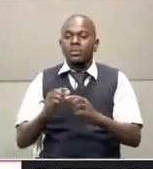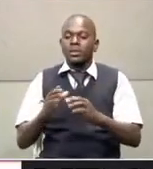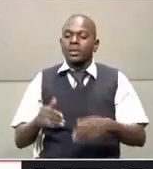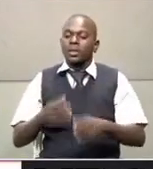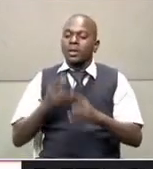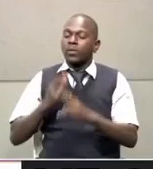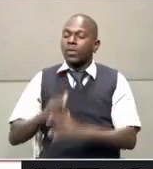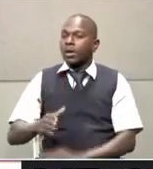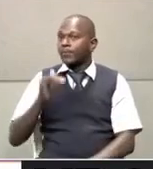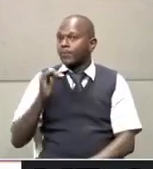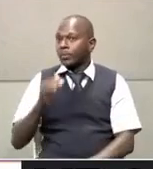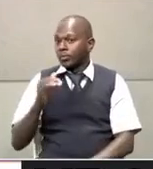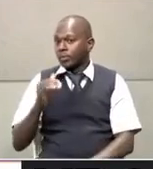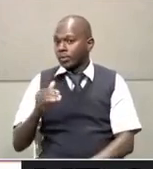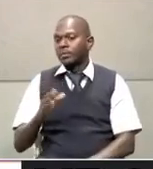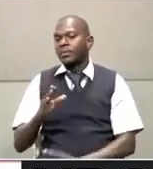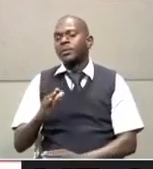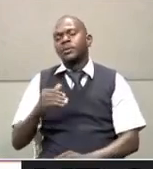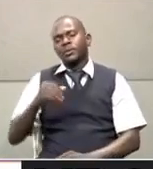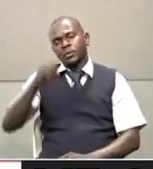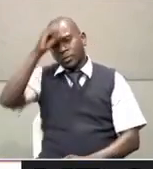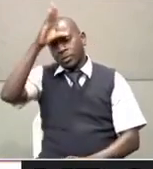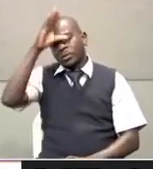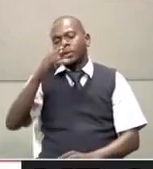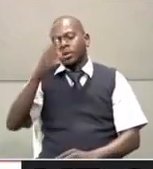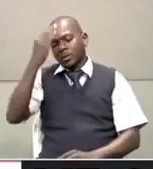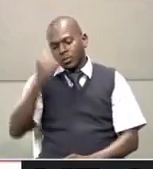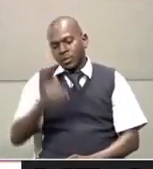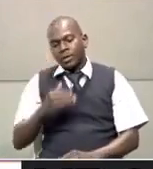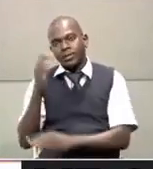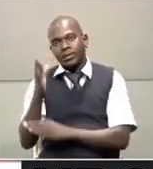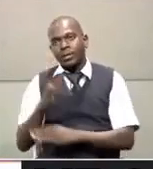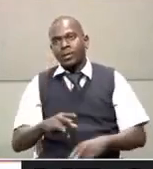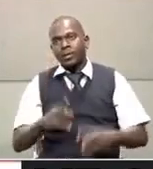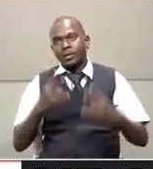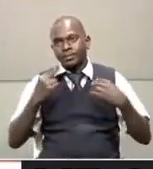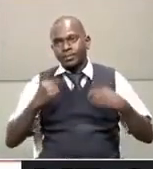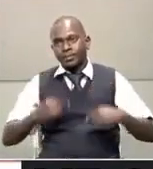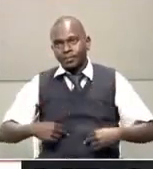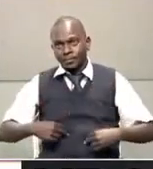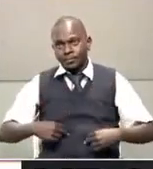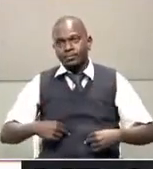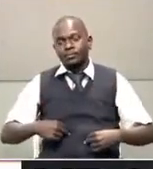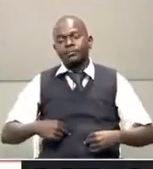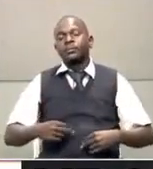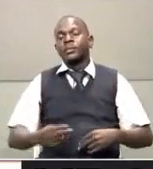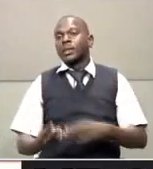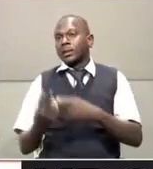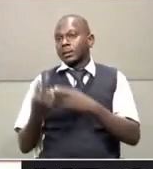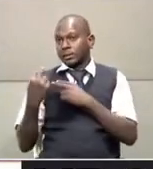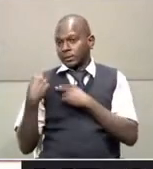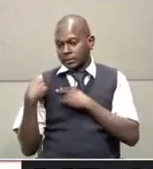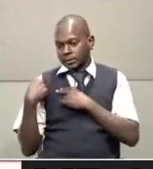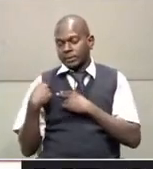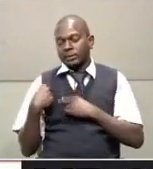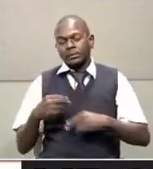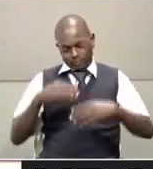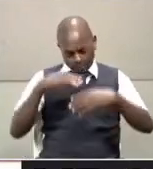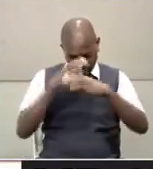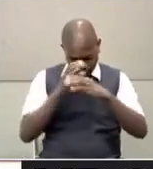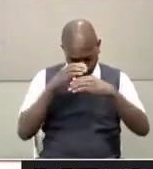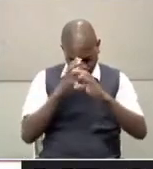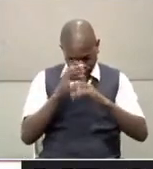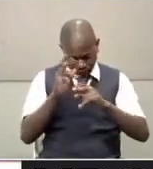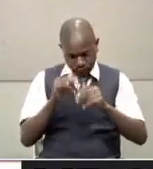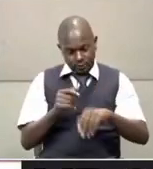Right Honourable Speaker, I wonder why the Ministry of Health takes a very passive role on checking these people